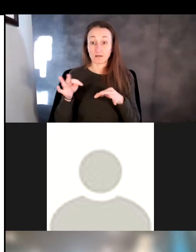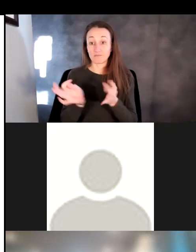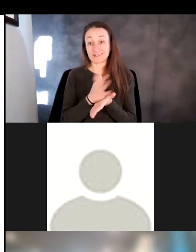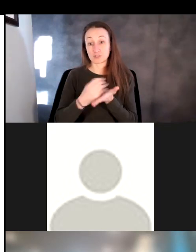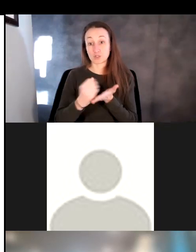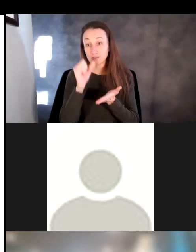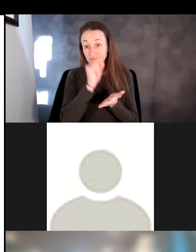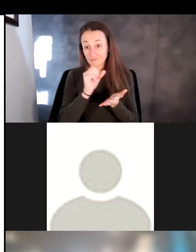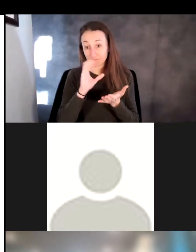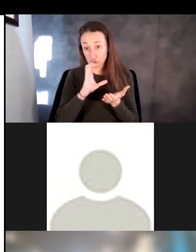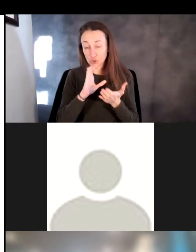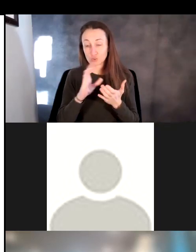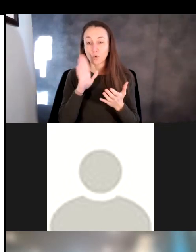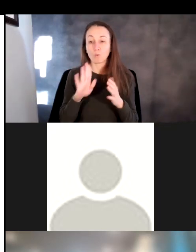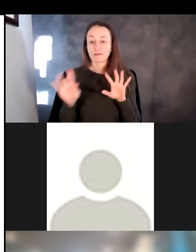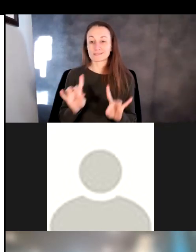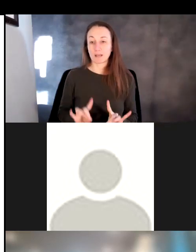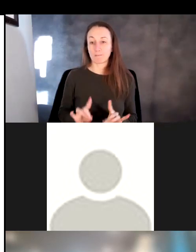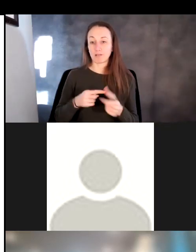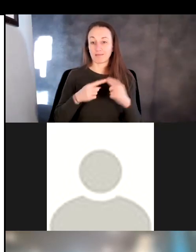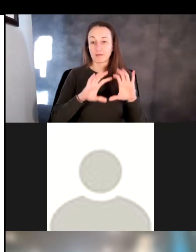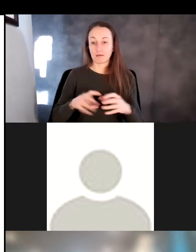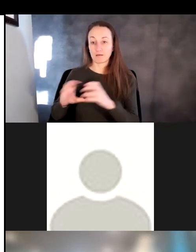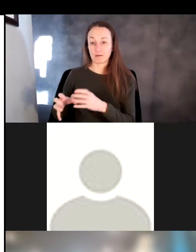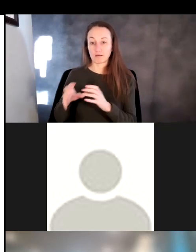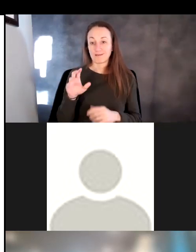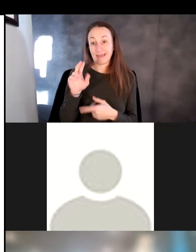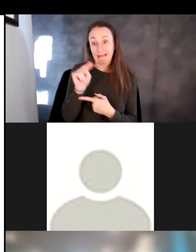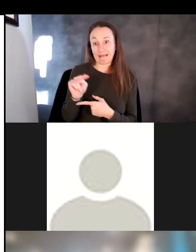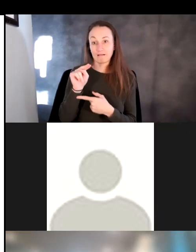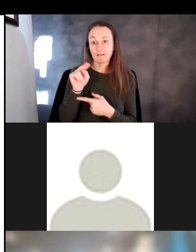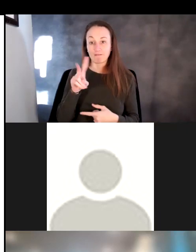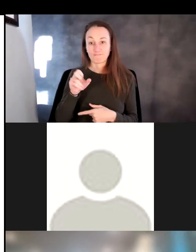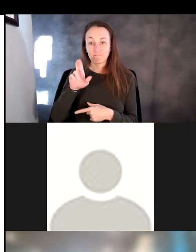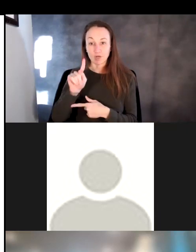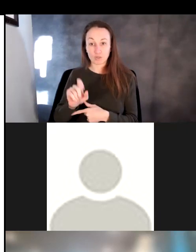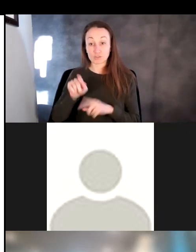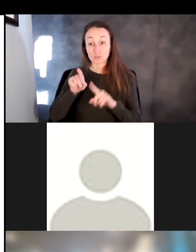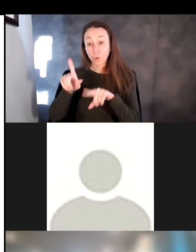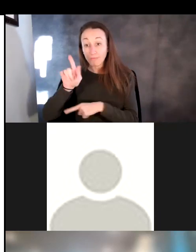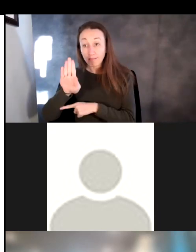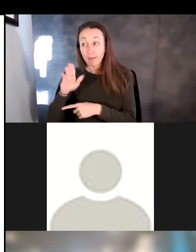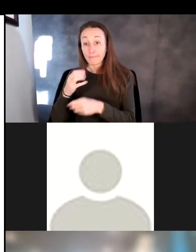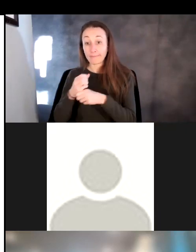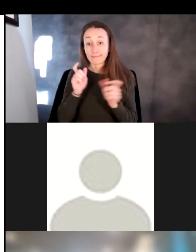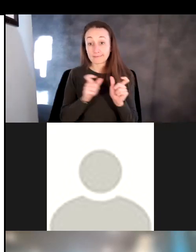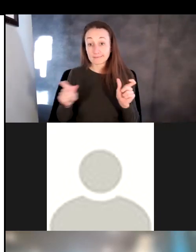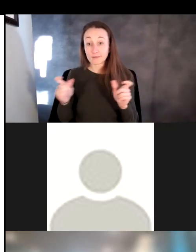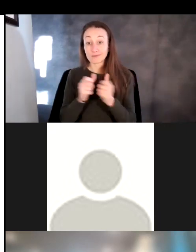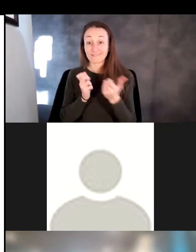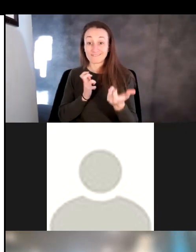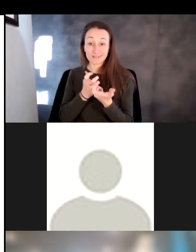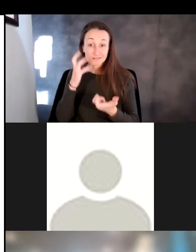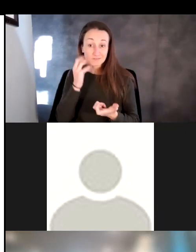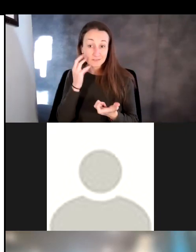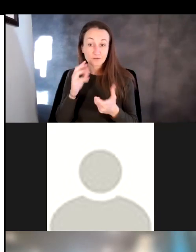to sample and characterize N variants. So go to the lab, get the sequences, get the fitnesses for these variants, and then train an